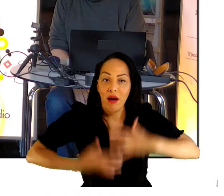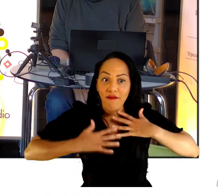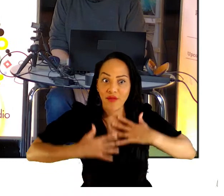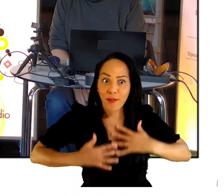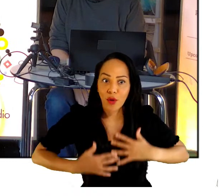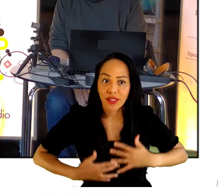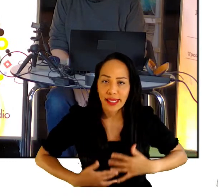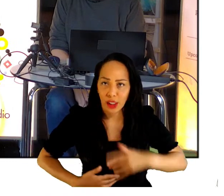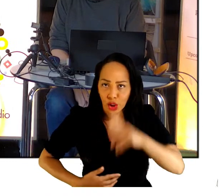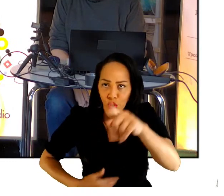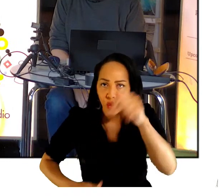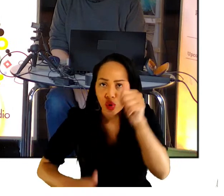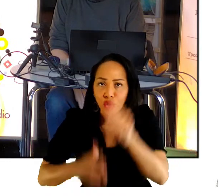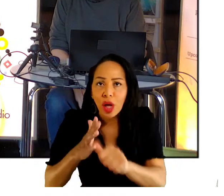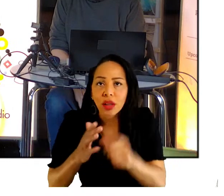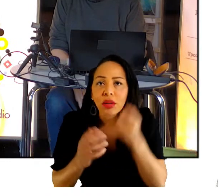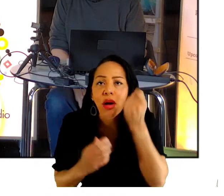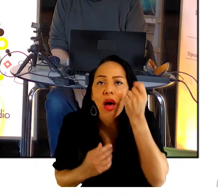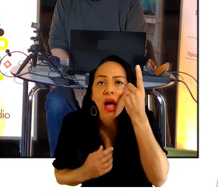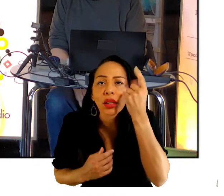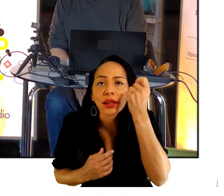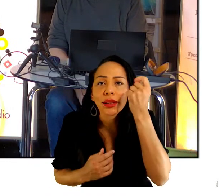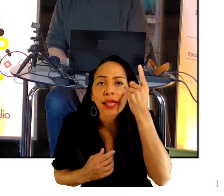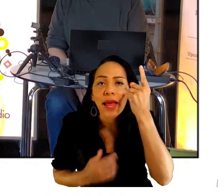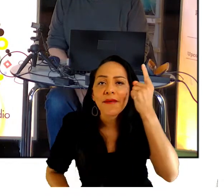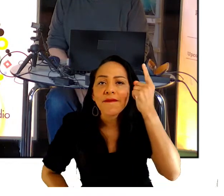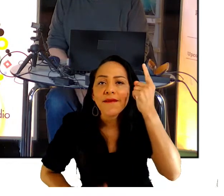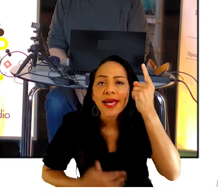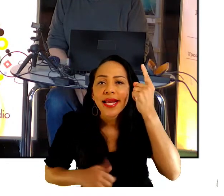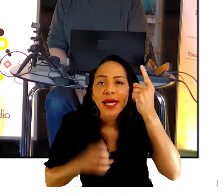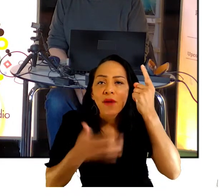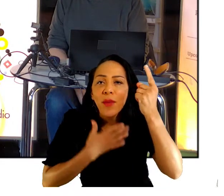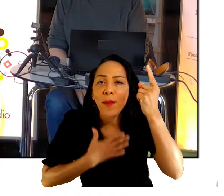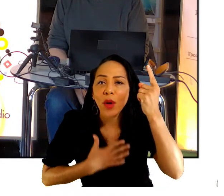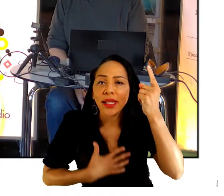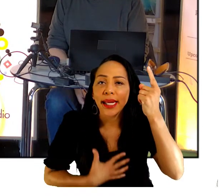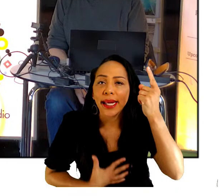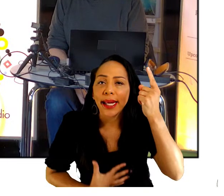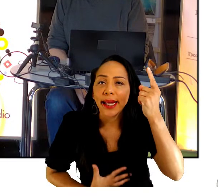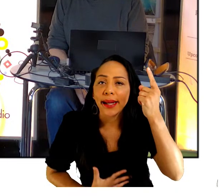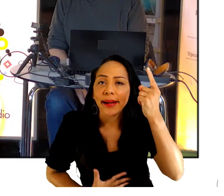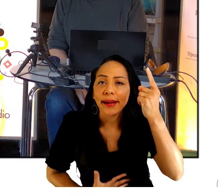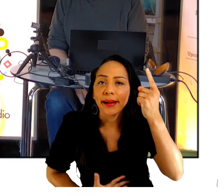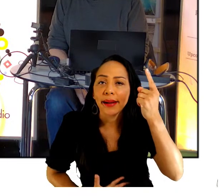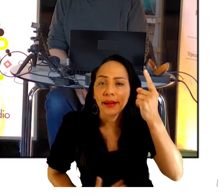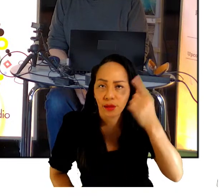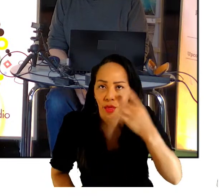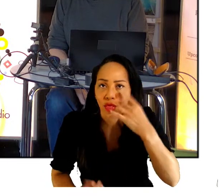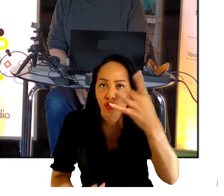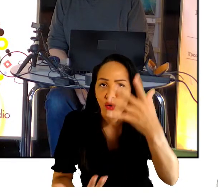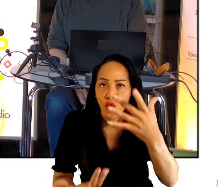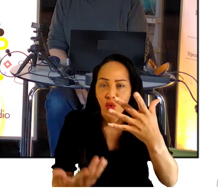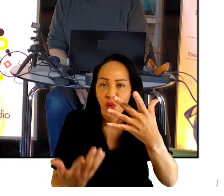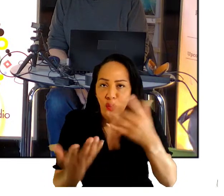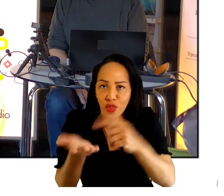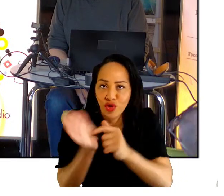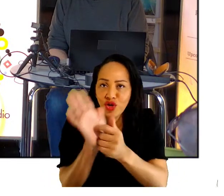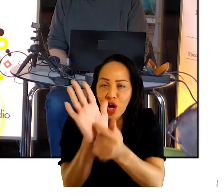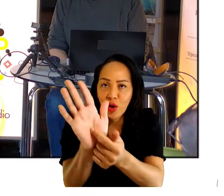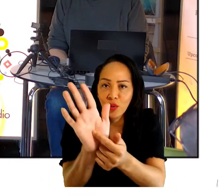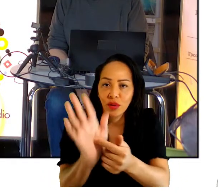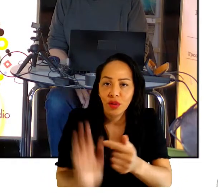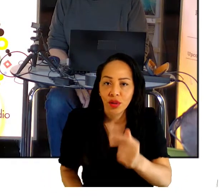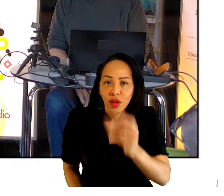body without being it. So it's very the circus can come with a great deal of